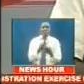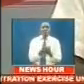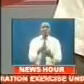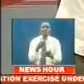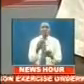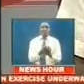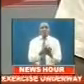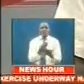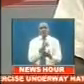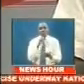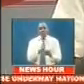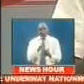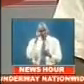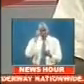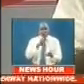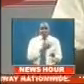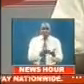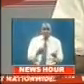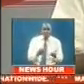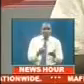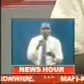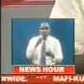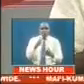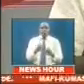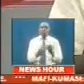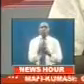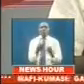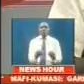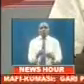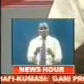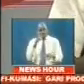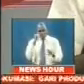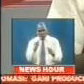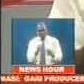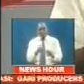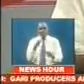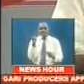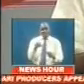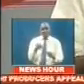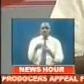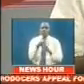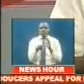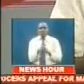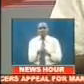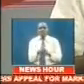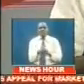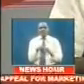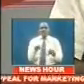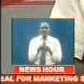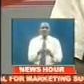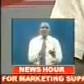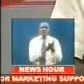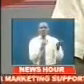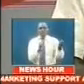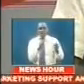not because of the failure of government's own homegrown solutions, but rather because of the need for policy credibility and